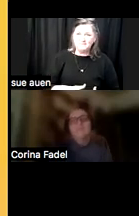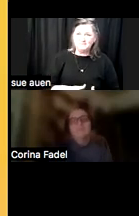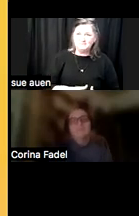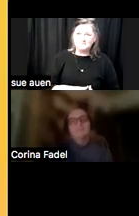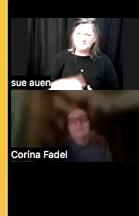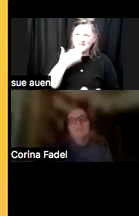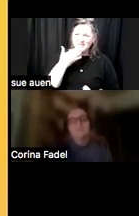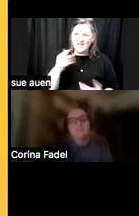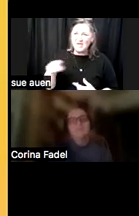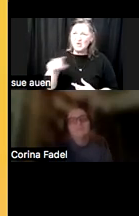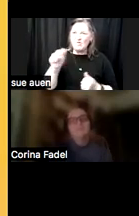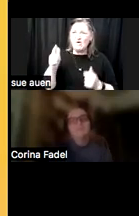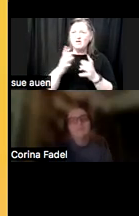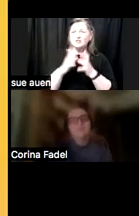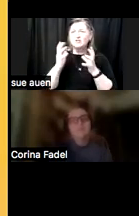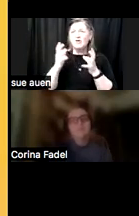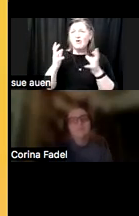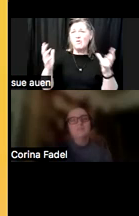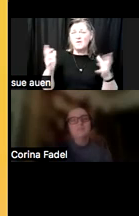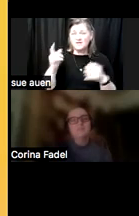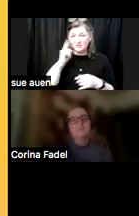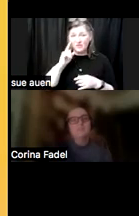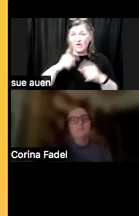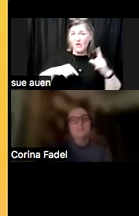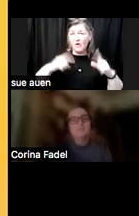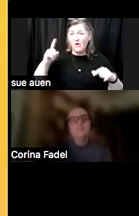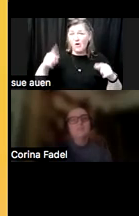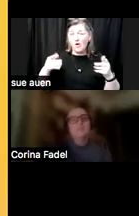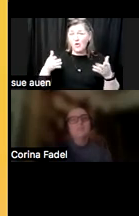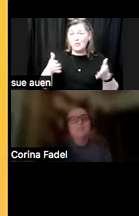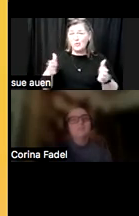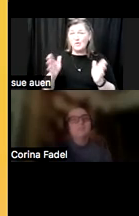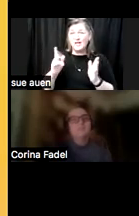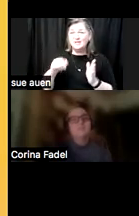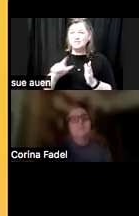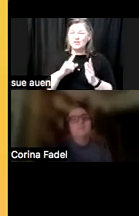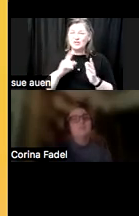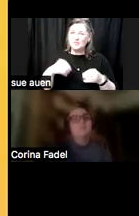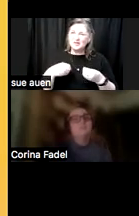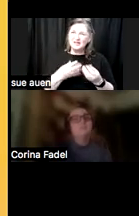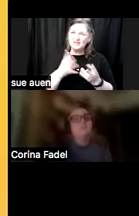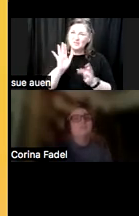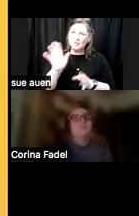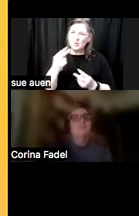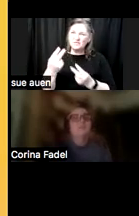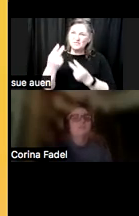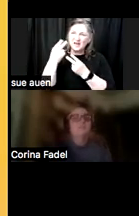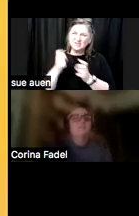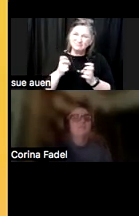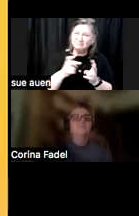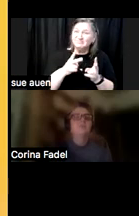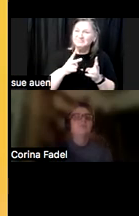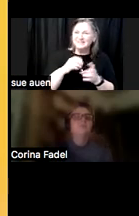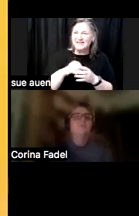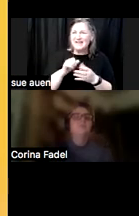Thank you all so, so much for all the ways that you've been giving your reflection space in the